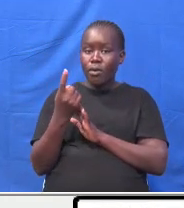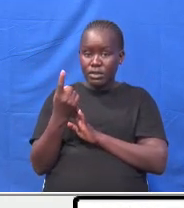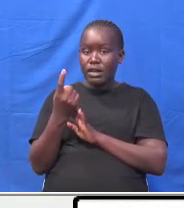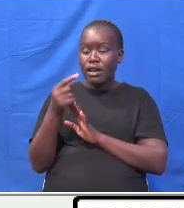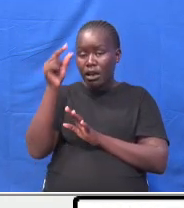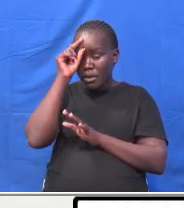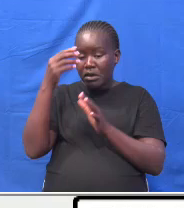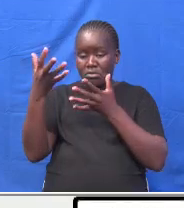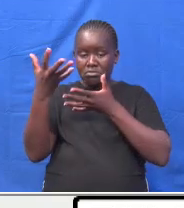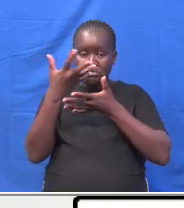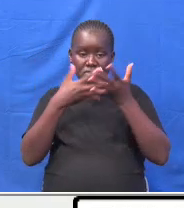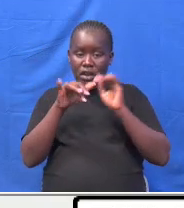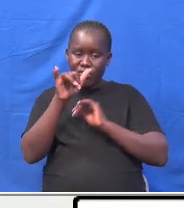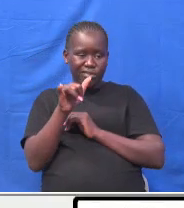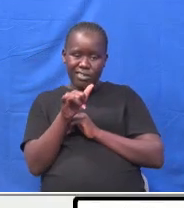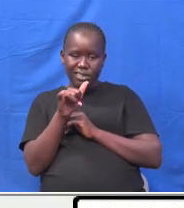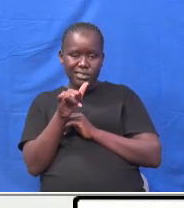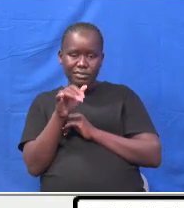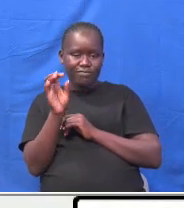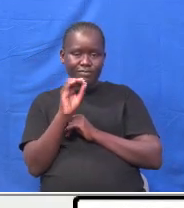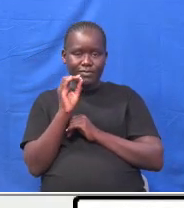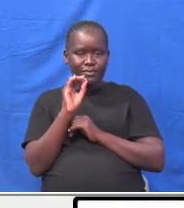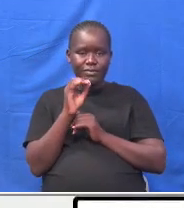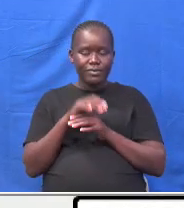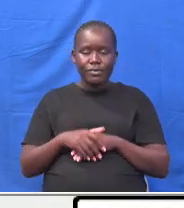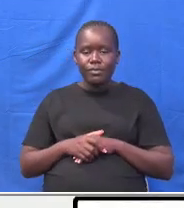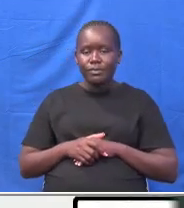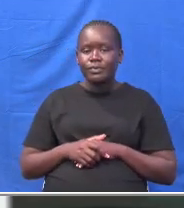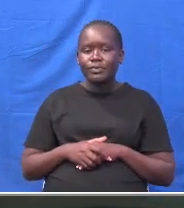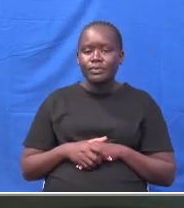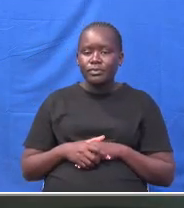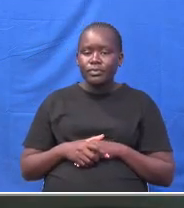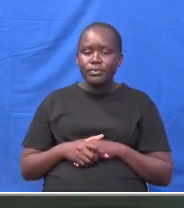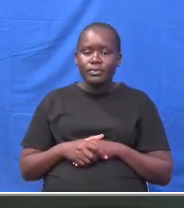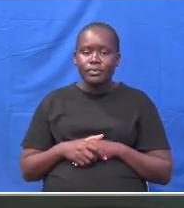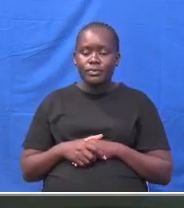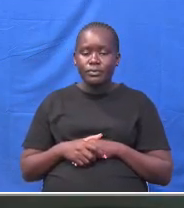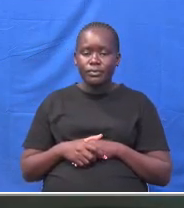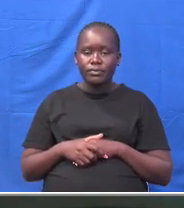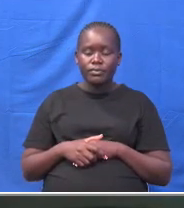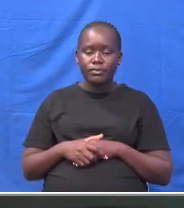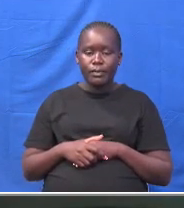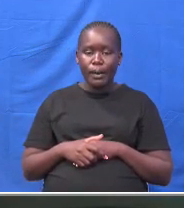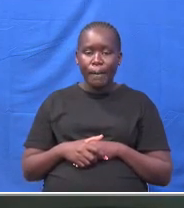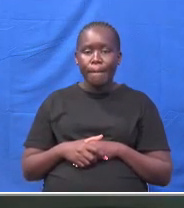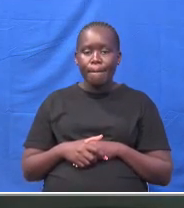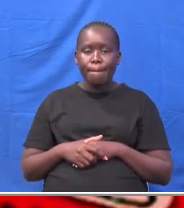associated with such kind of atrocities. Mike Kagwango, TV 47, Nairobi.